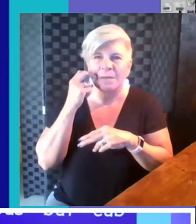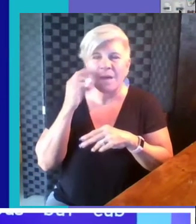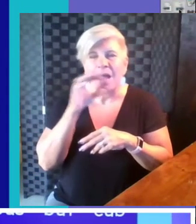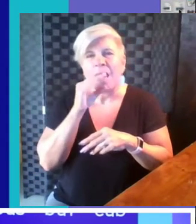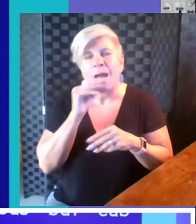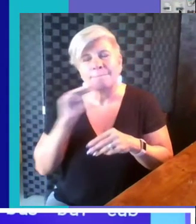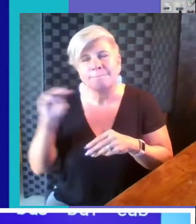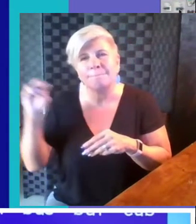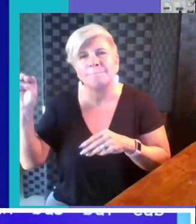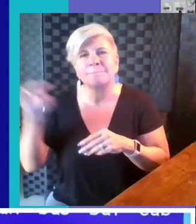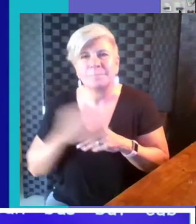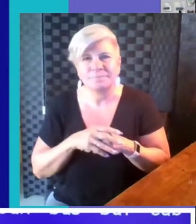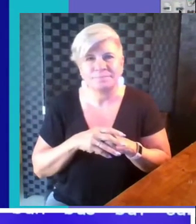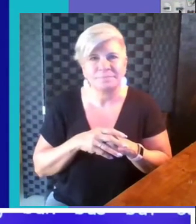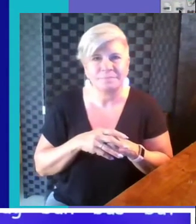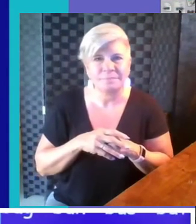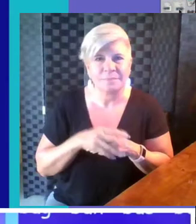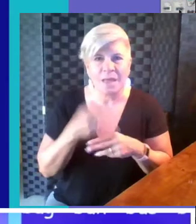hum.